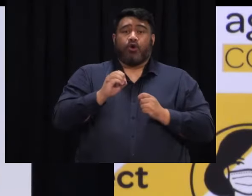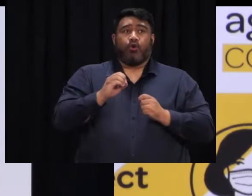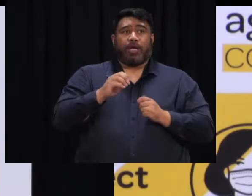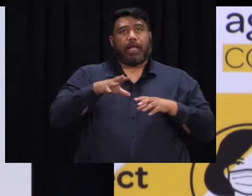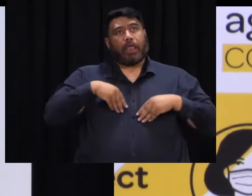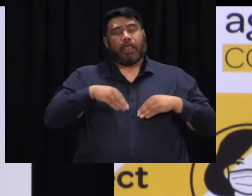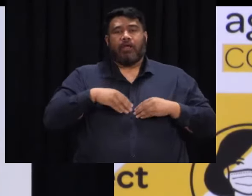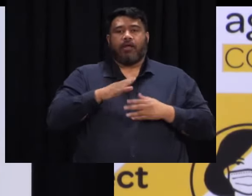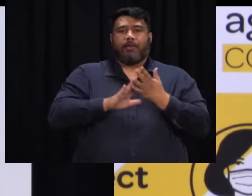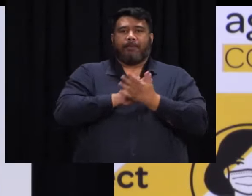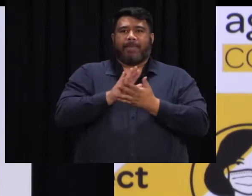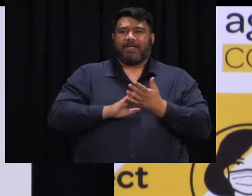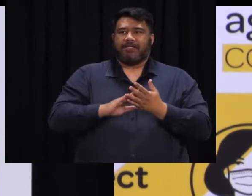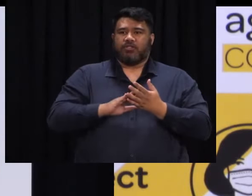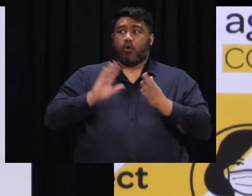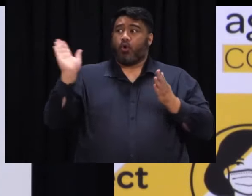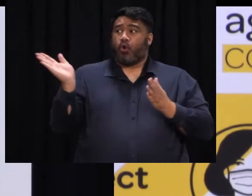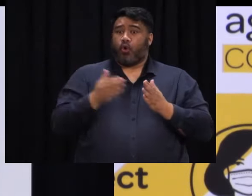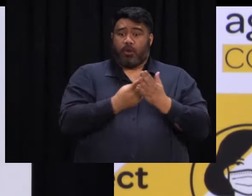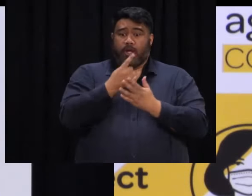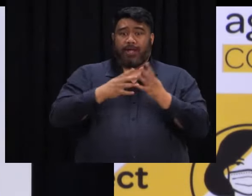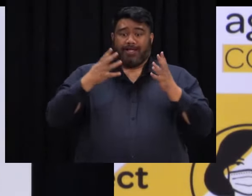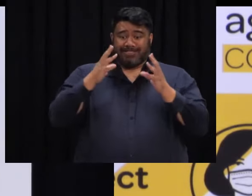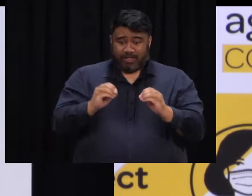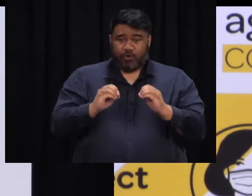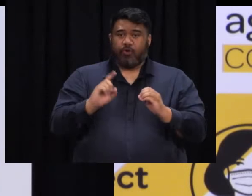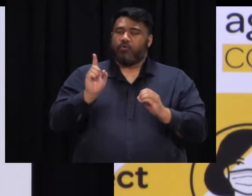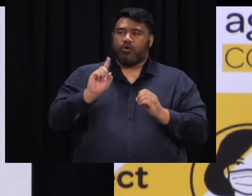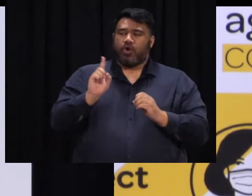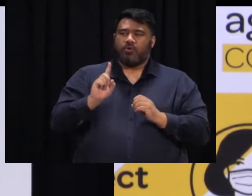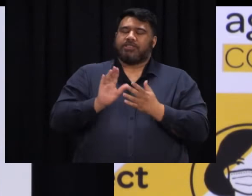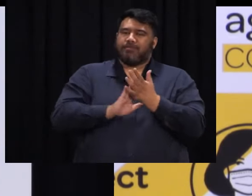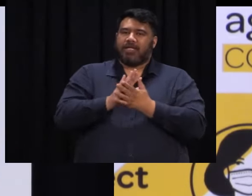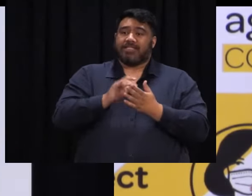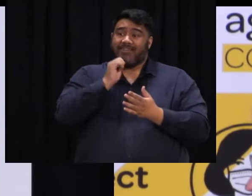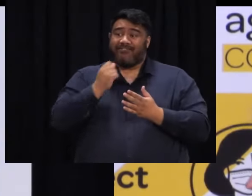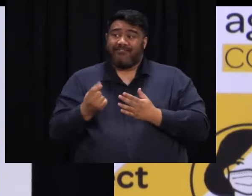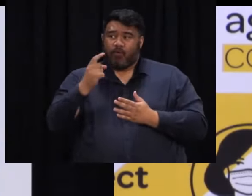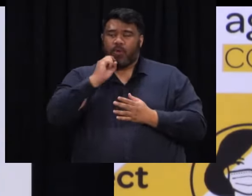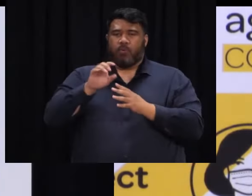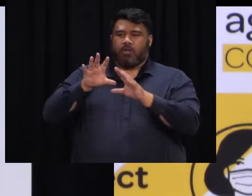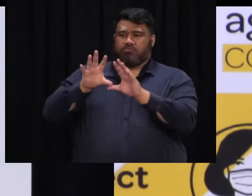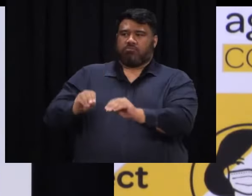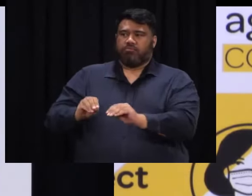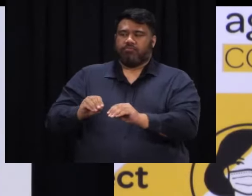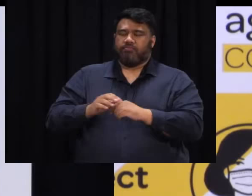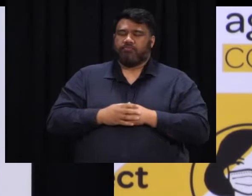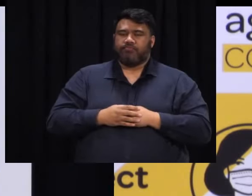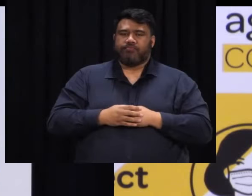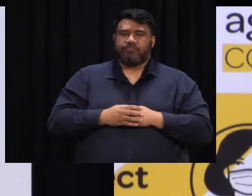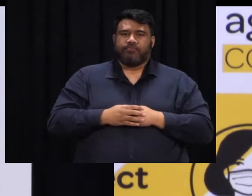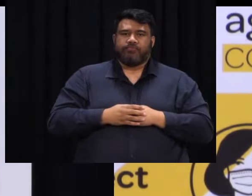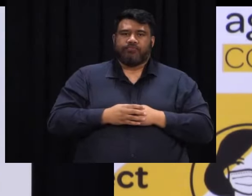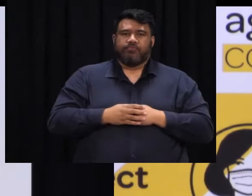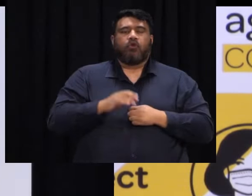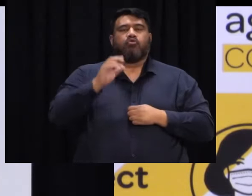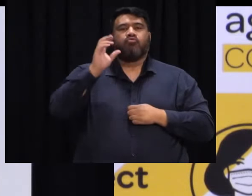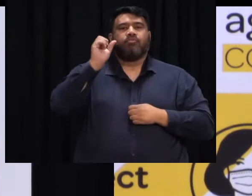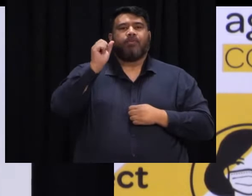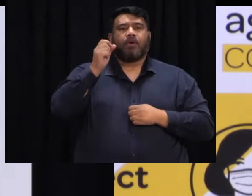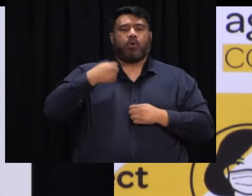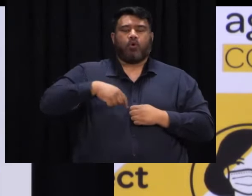means stamping out cases where they are found. You'll also see in the level 2 framework, essentially what we're looking for there is greater